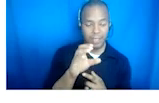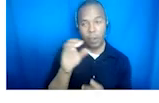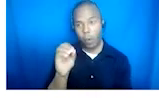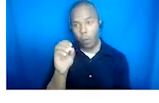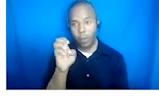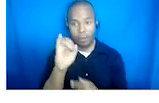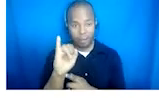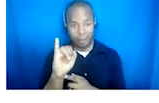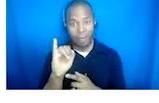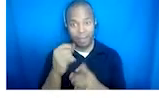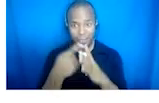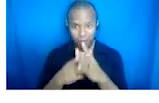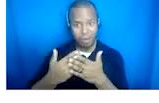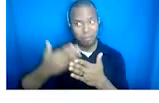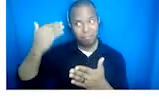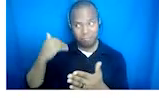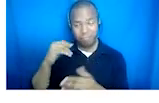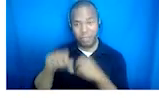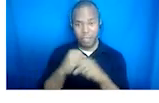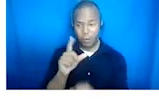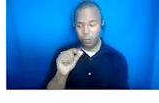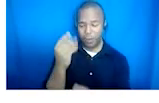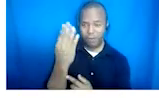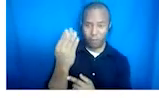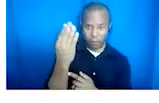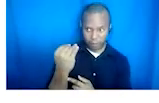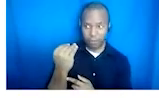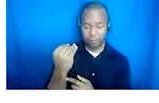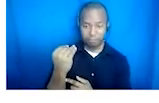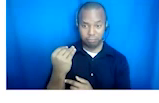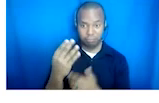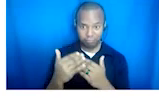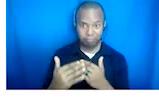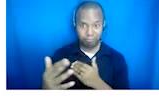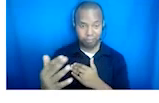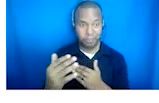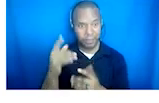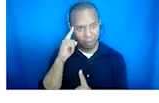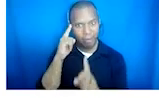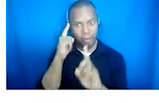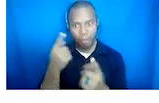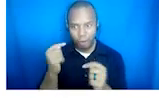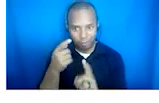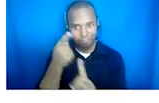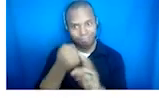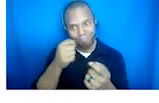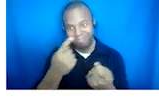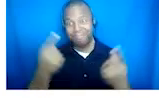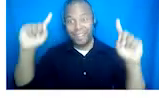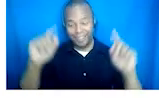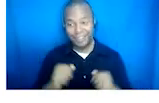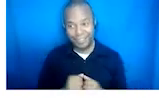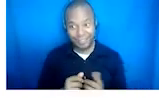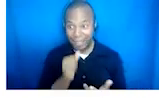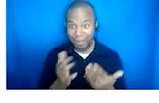since 2014, is how long they've been trying to reach their goals and make this a reality. It has not